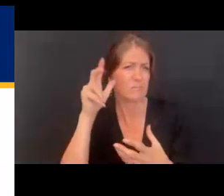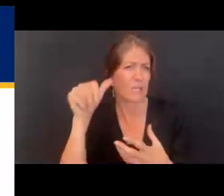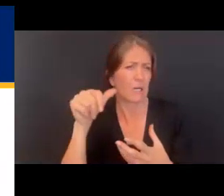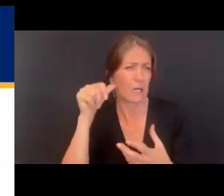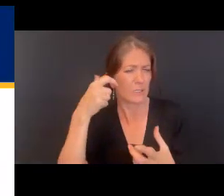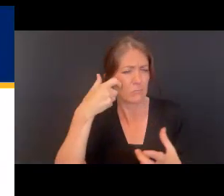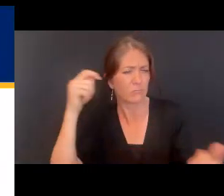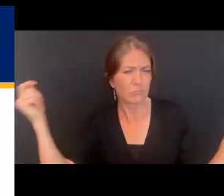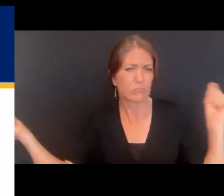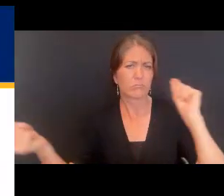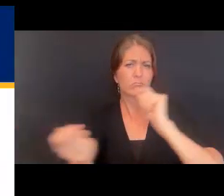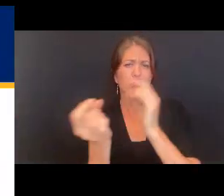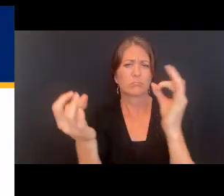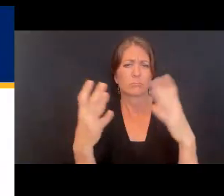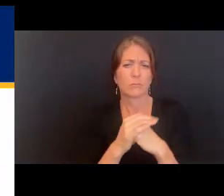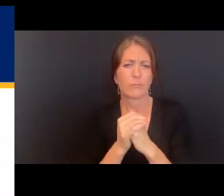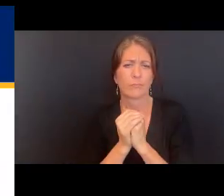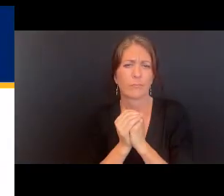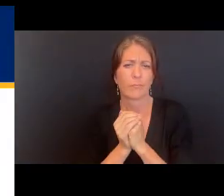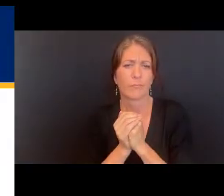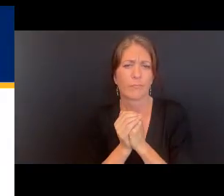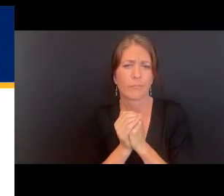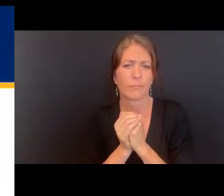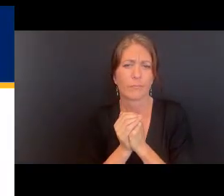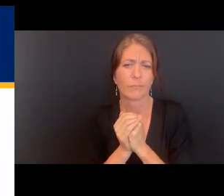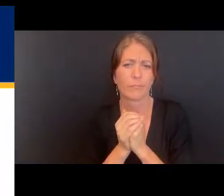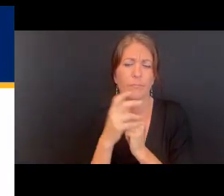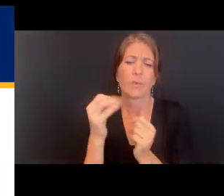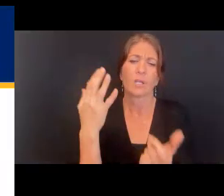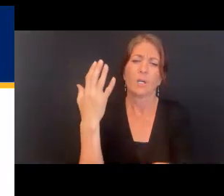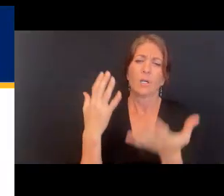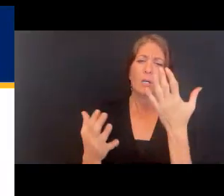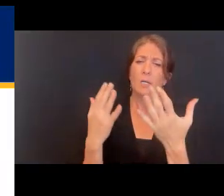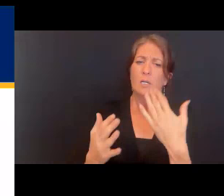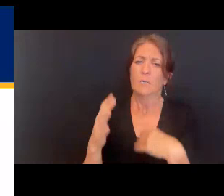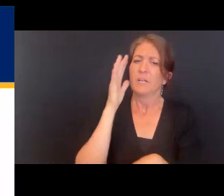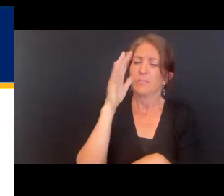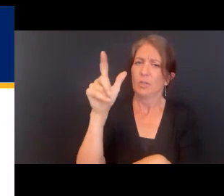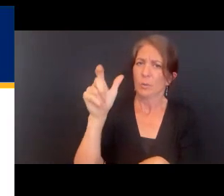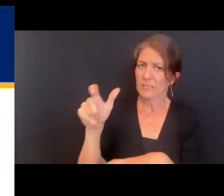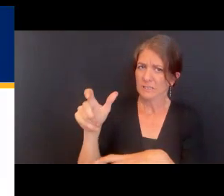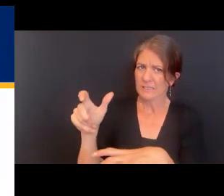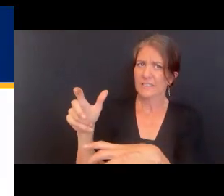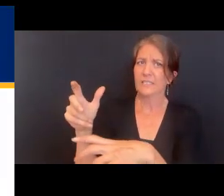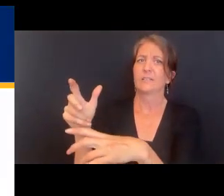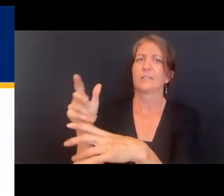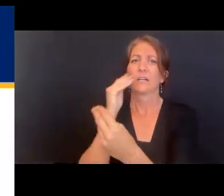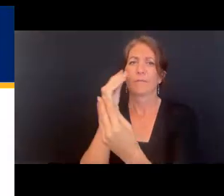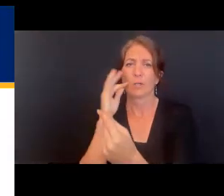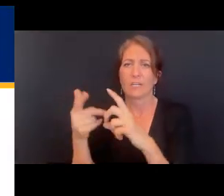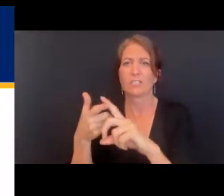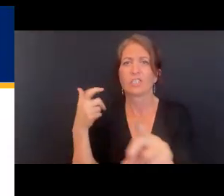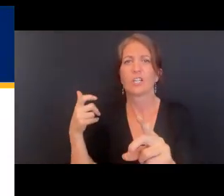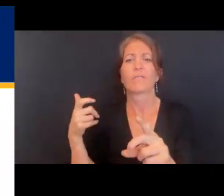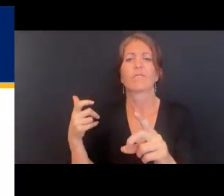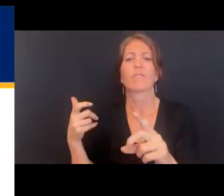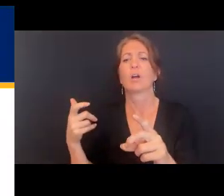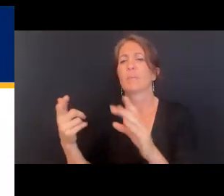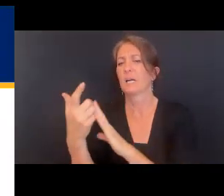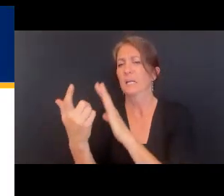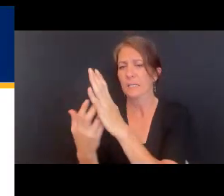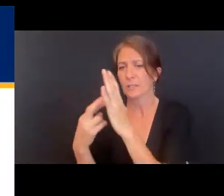can be from the client, a request from their caregiver or legal representative, referrals from partner agencies like Liberty Health or